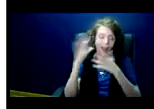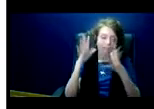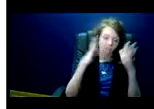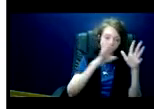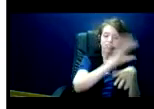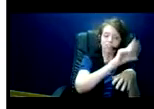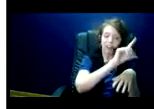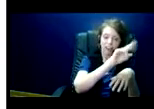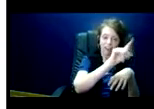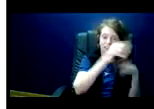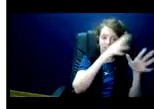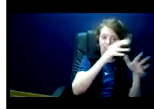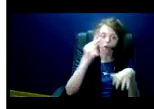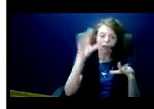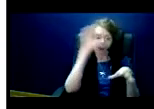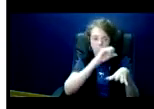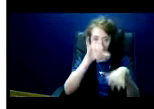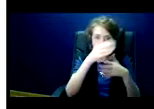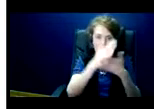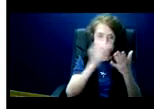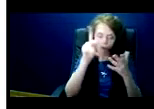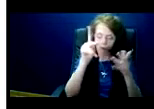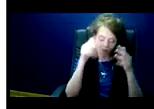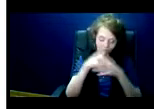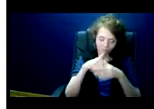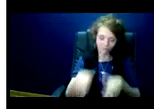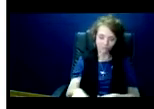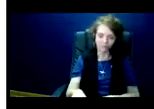Yep. Oh, I missed it. Yes. How'd it go?